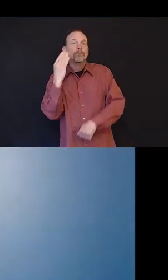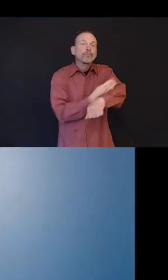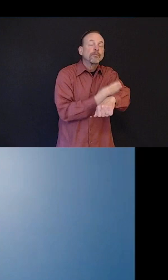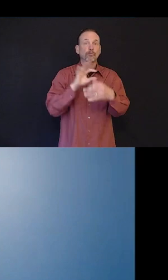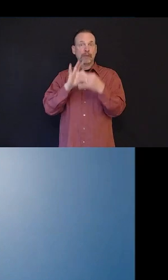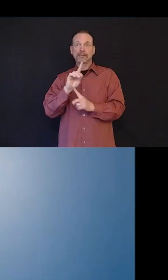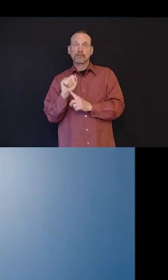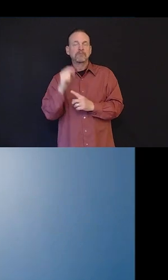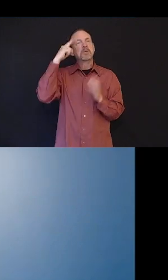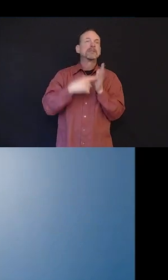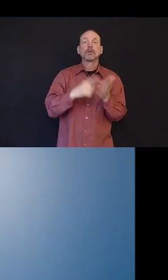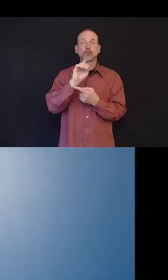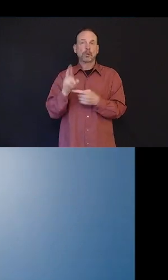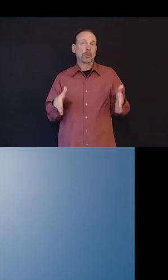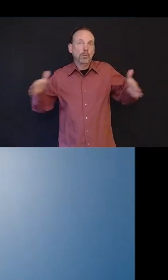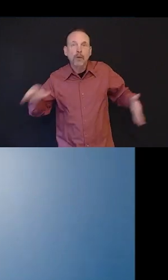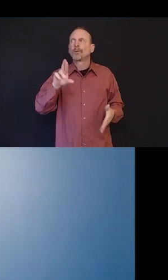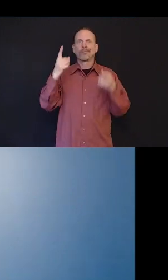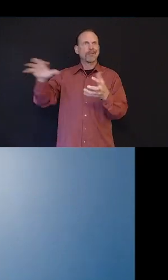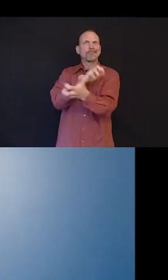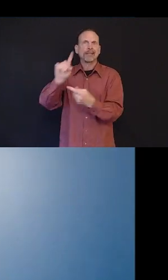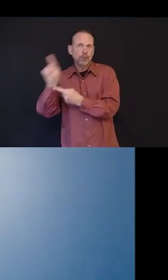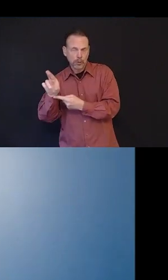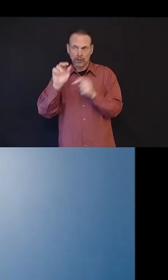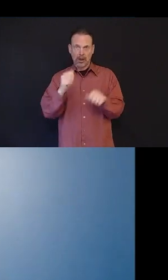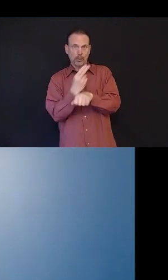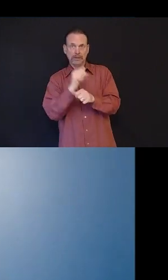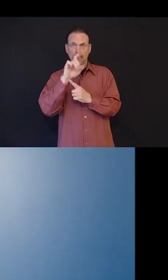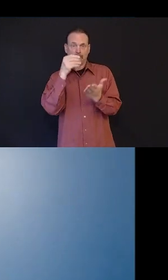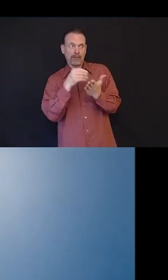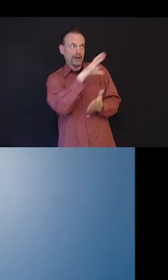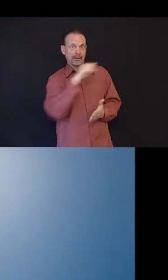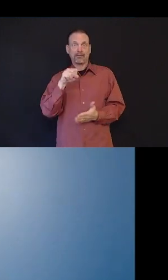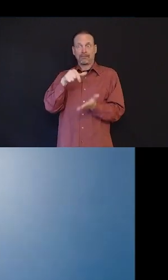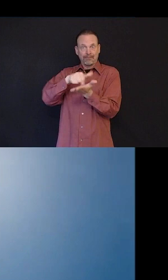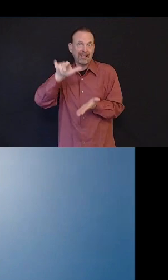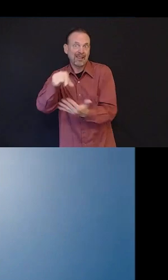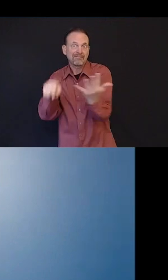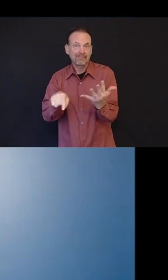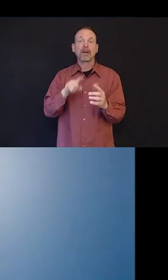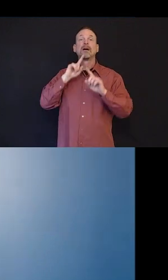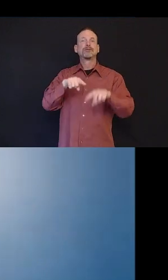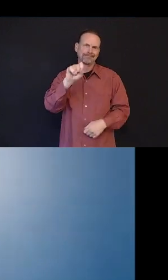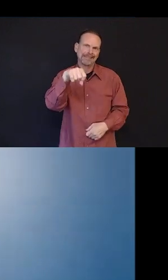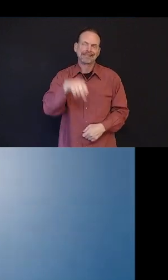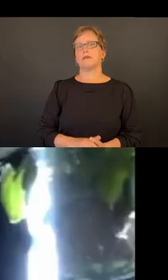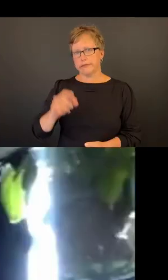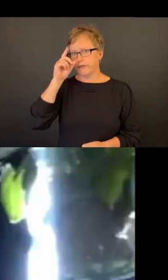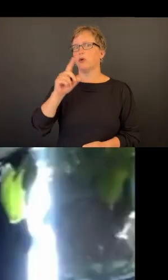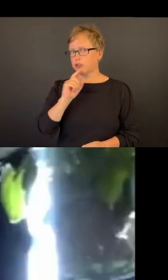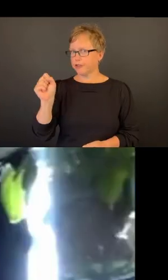improvements be an approved expense such as widening doors or replacing doors that have been damaged by the person with the disability?